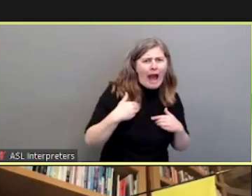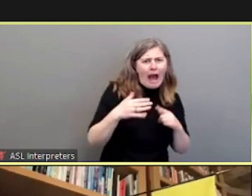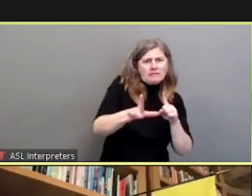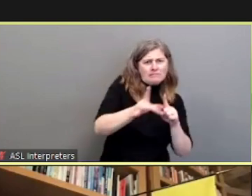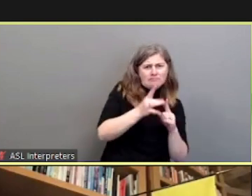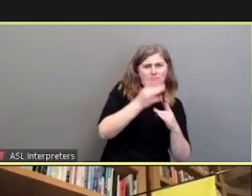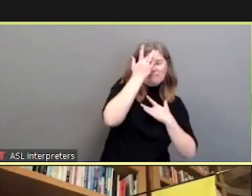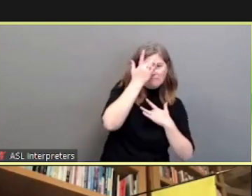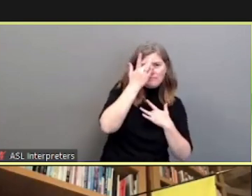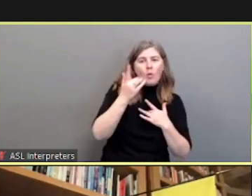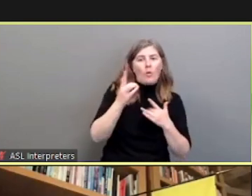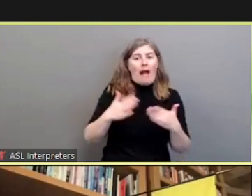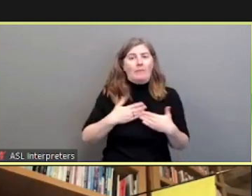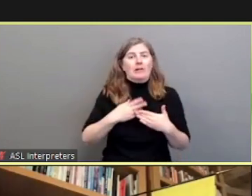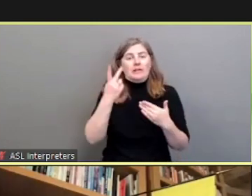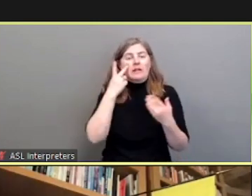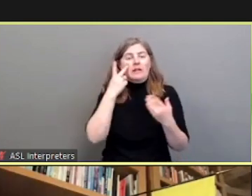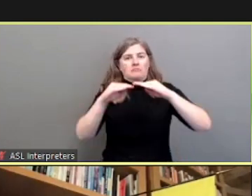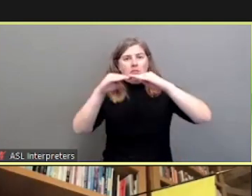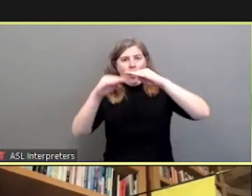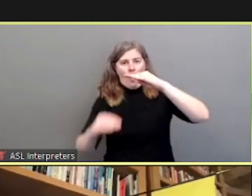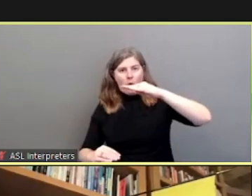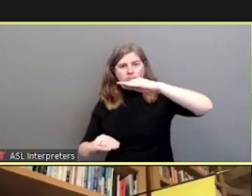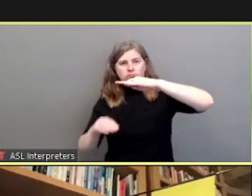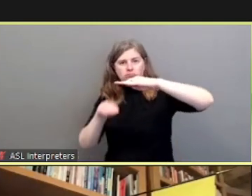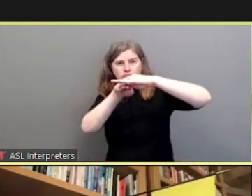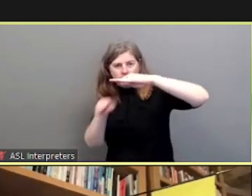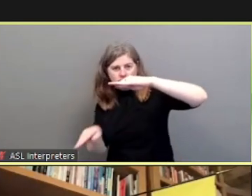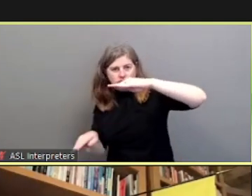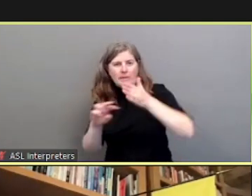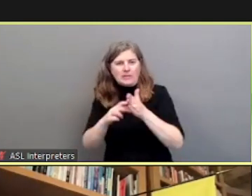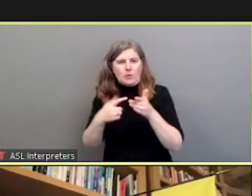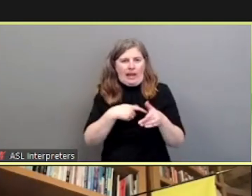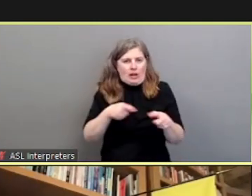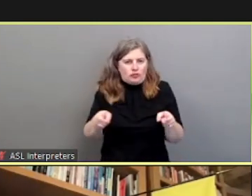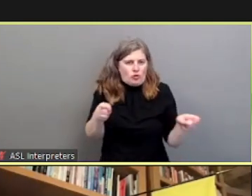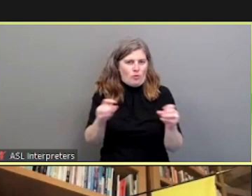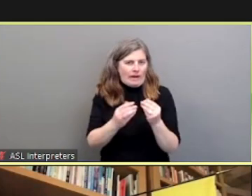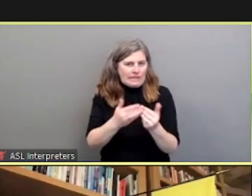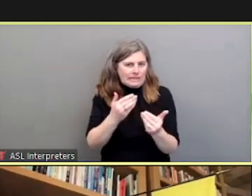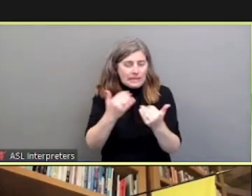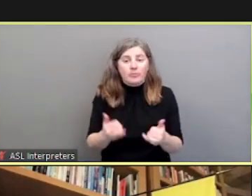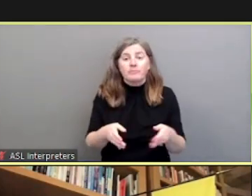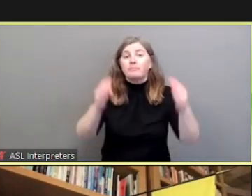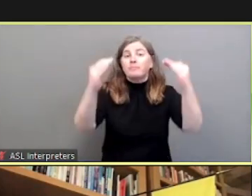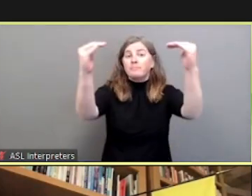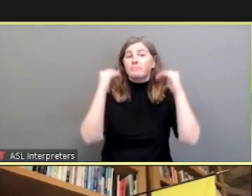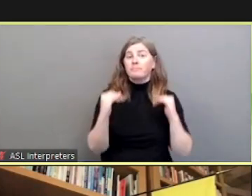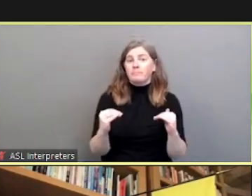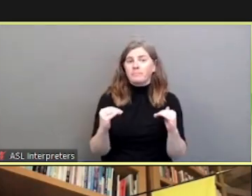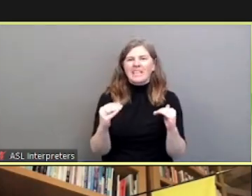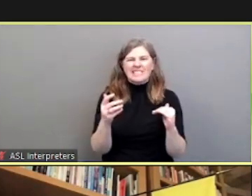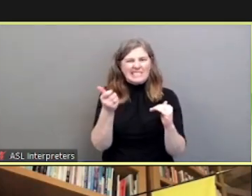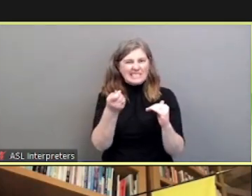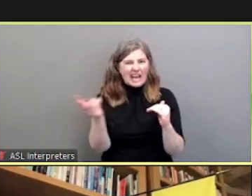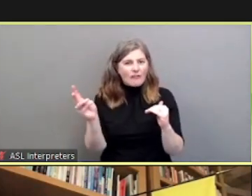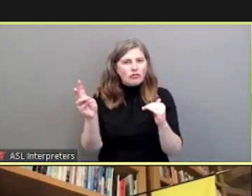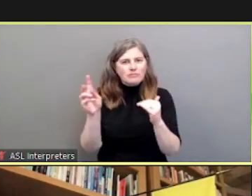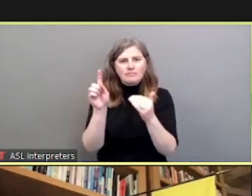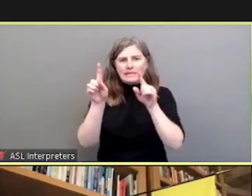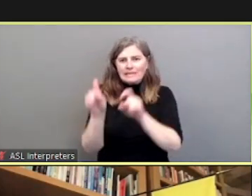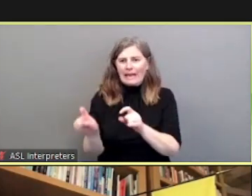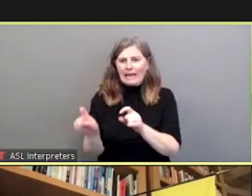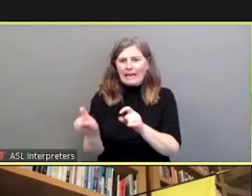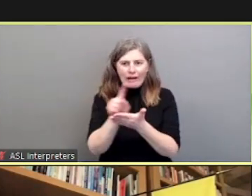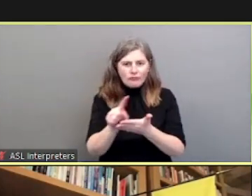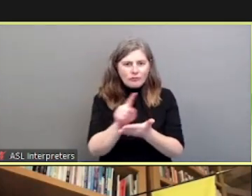that getting back under control. Next slide, please. A number of tests done per week. We've had certainly